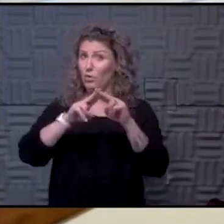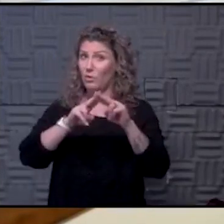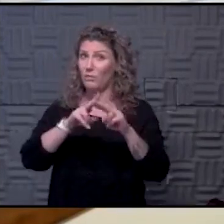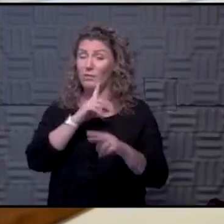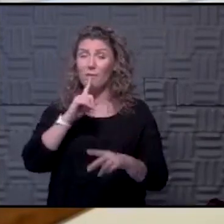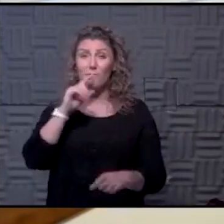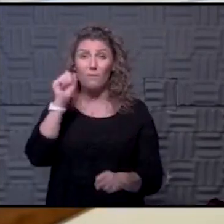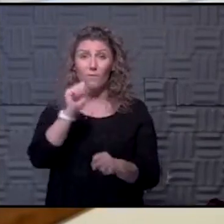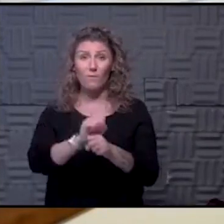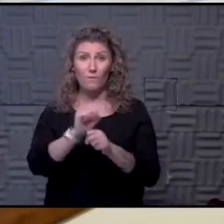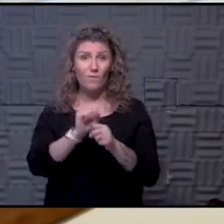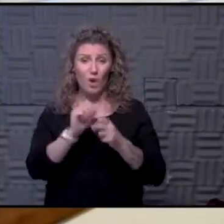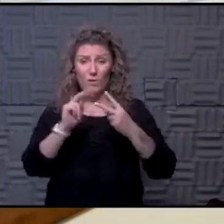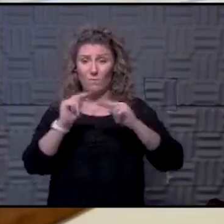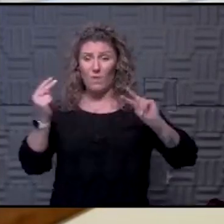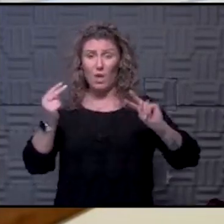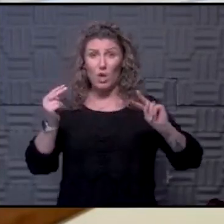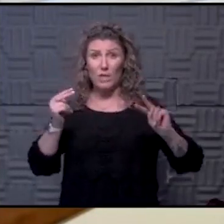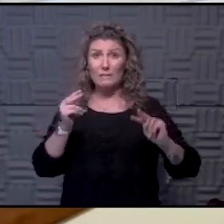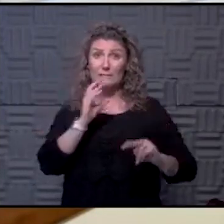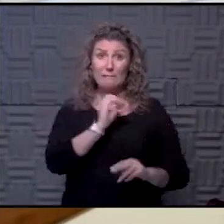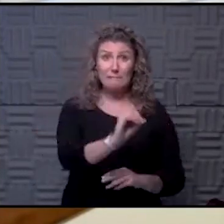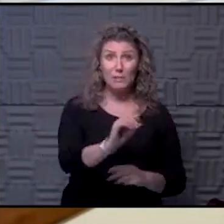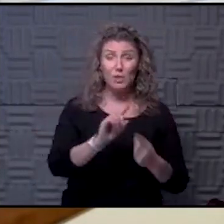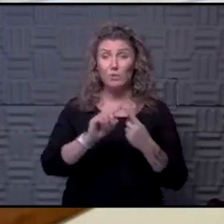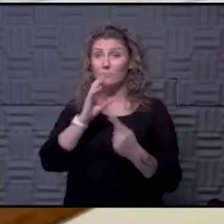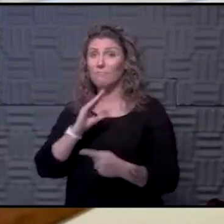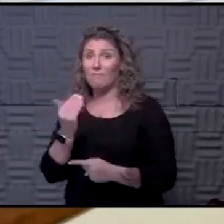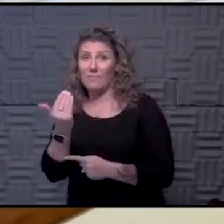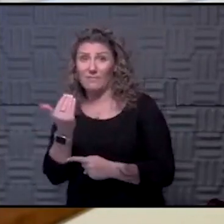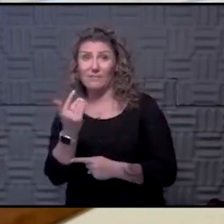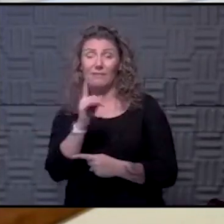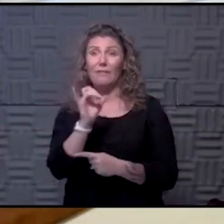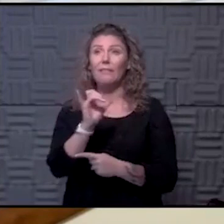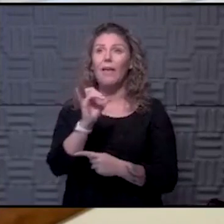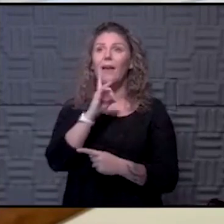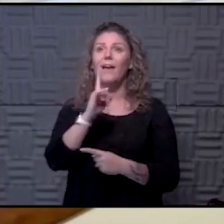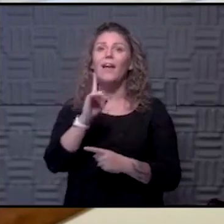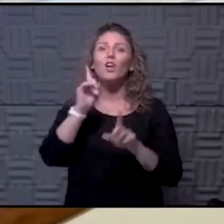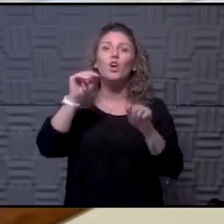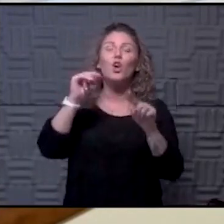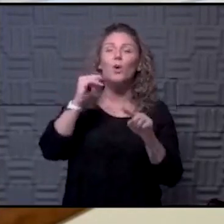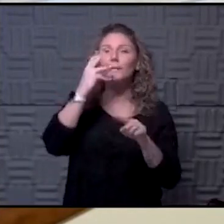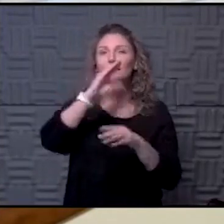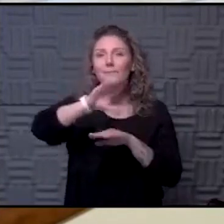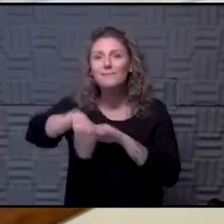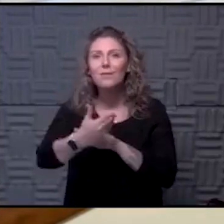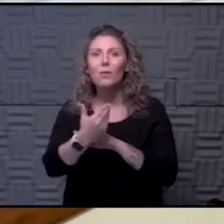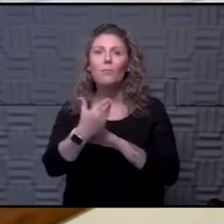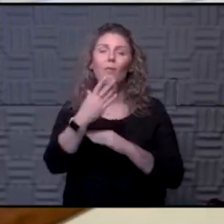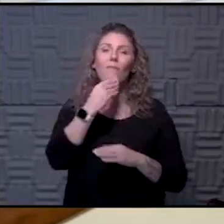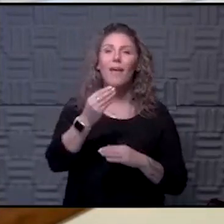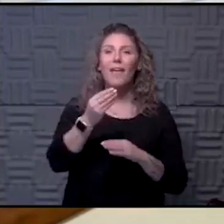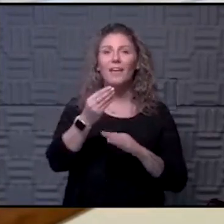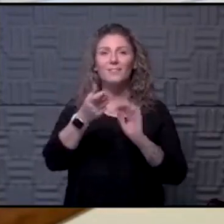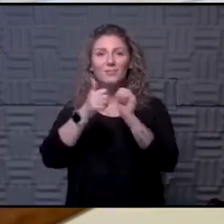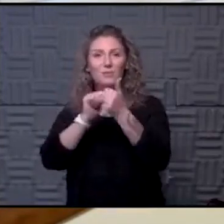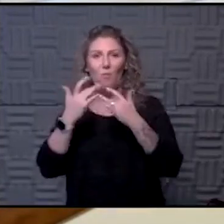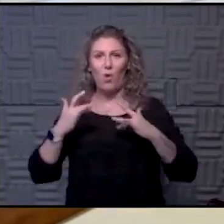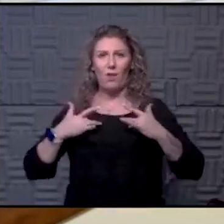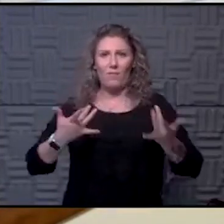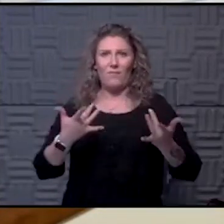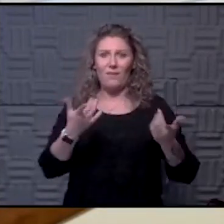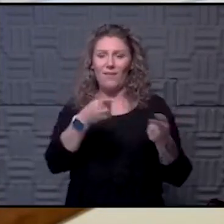confirmed variants in that population too, associated with things like sleepovers, associated with sporting events. But as you mentioned,